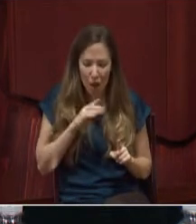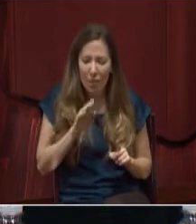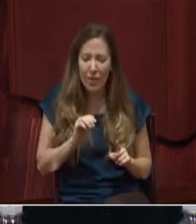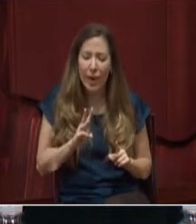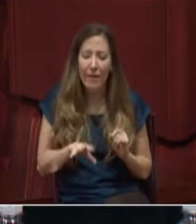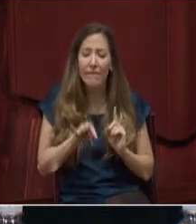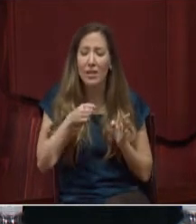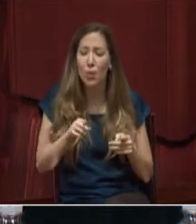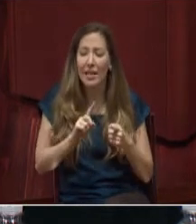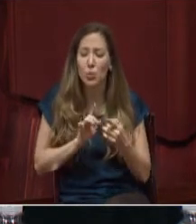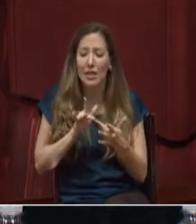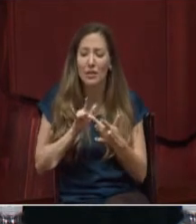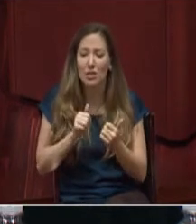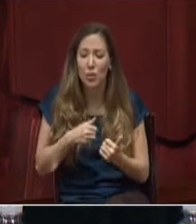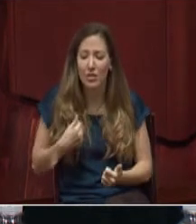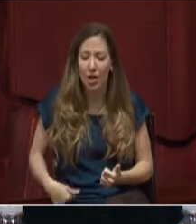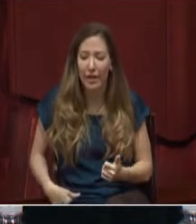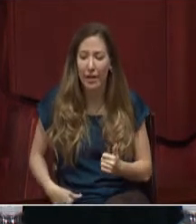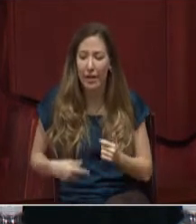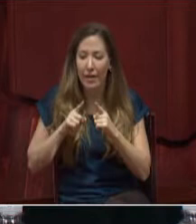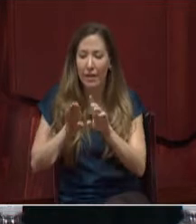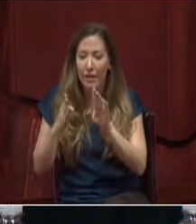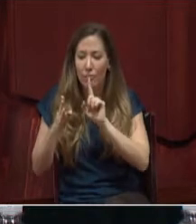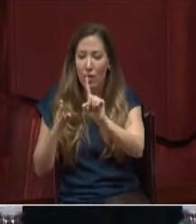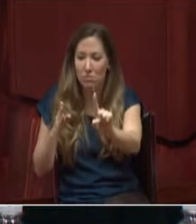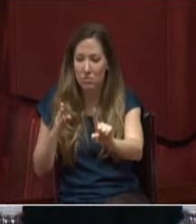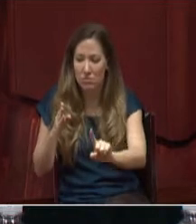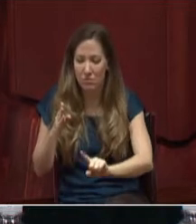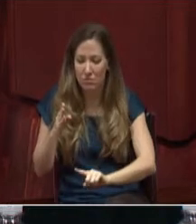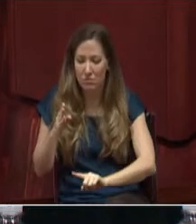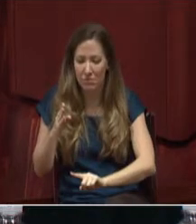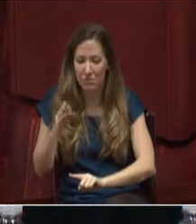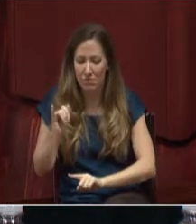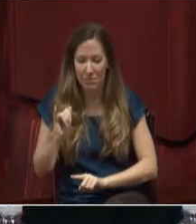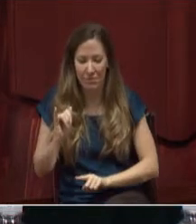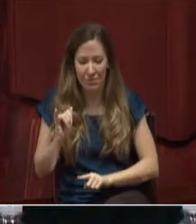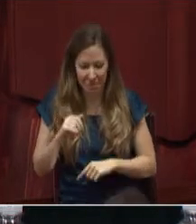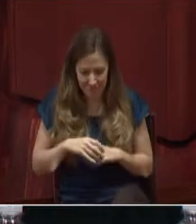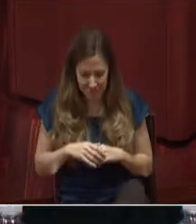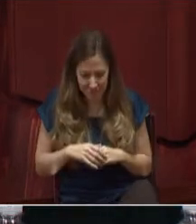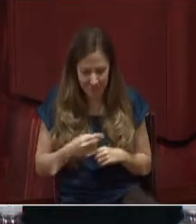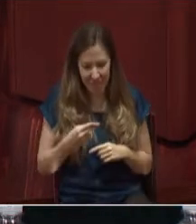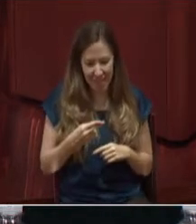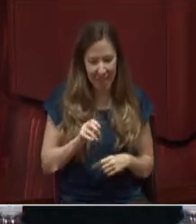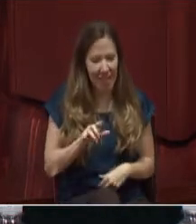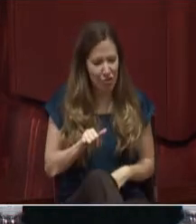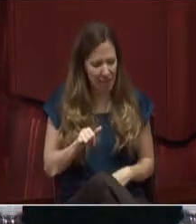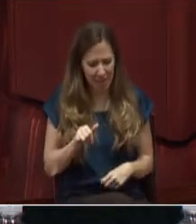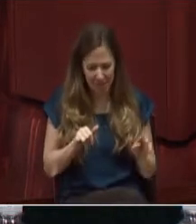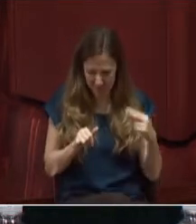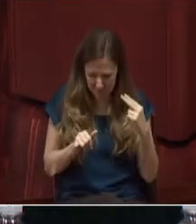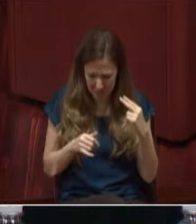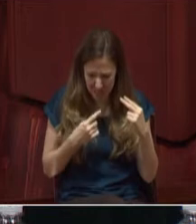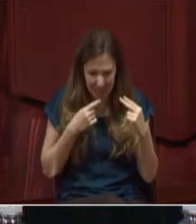And so that was the last remark, out the door from the Oval Office, walking down the hall, and Henry muttered, is